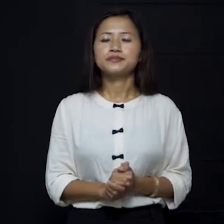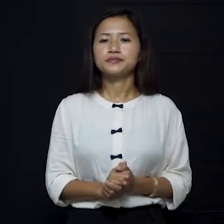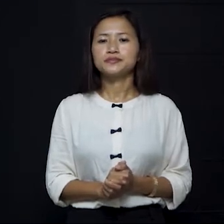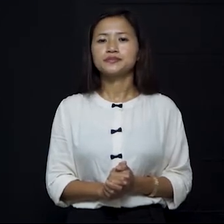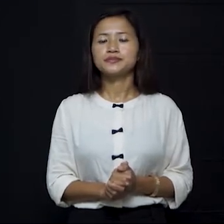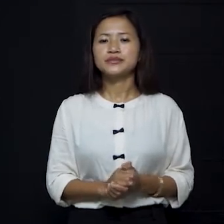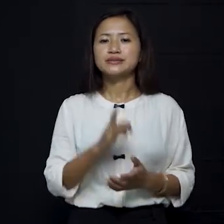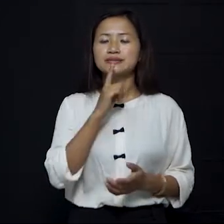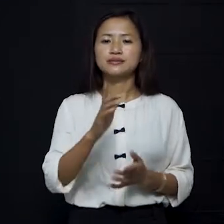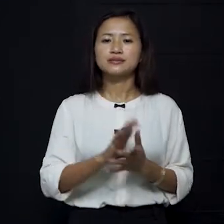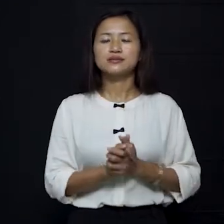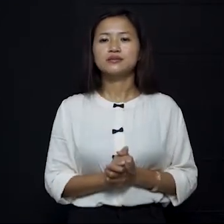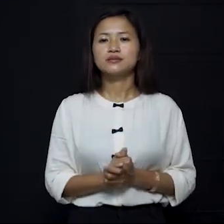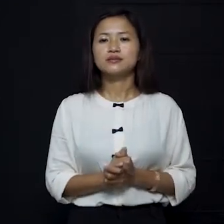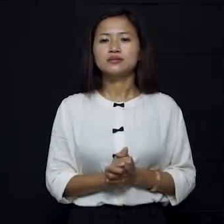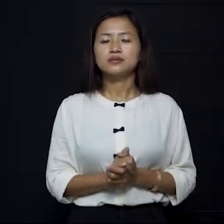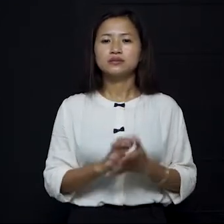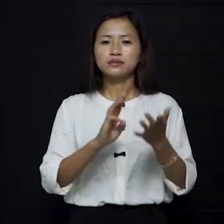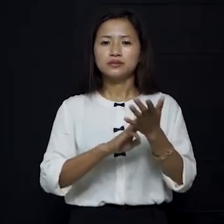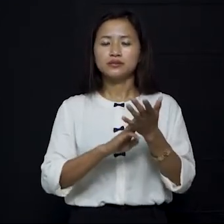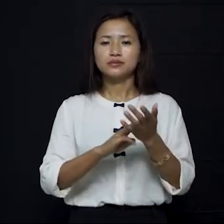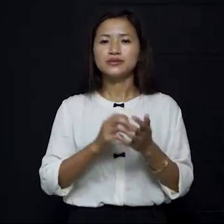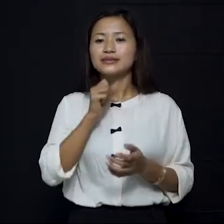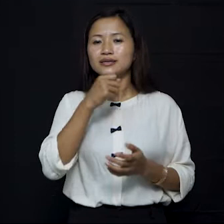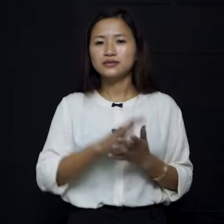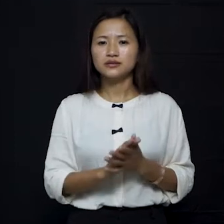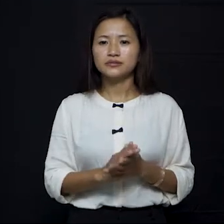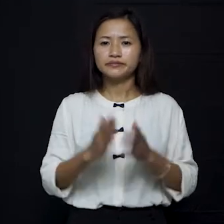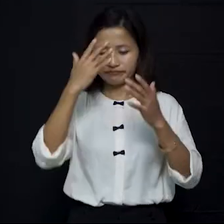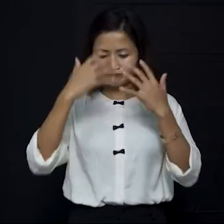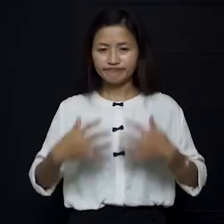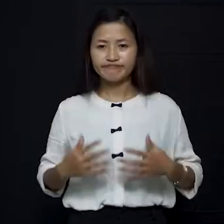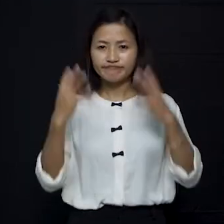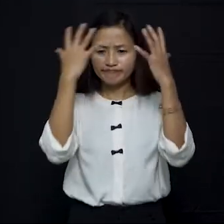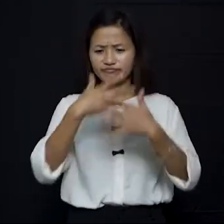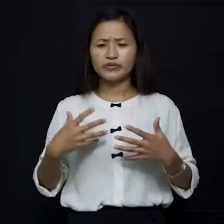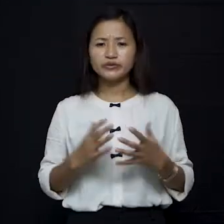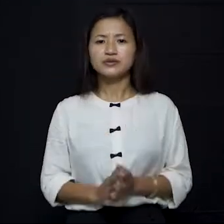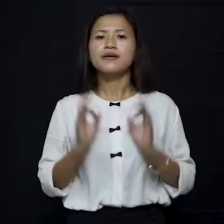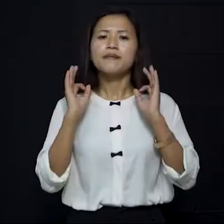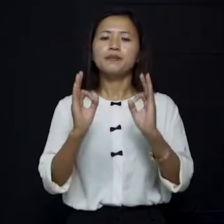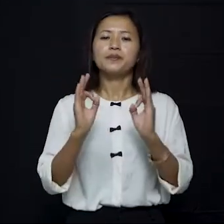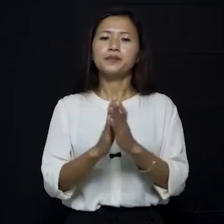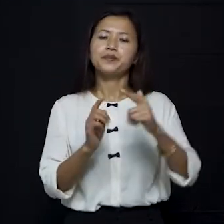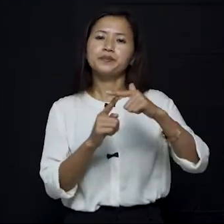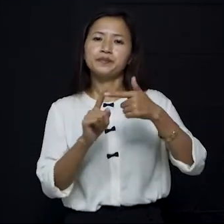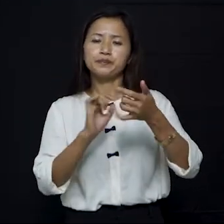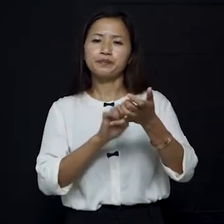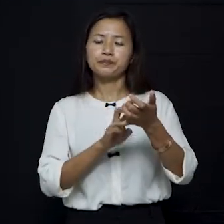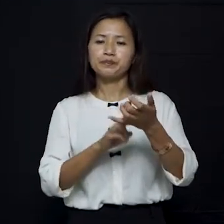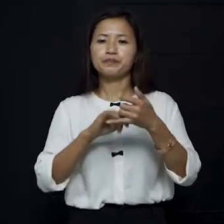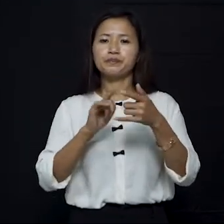And as I've said, Mr. H is the perfect man, right? In present perfect tense, we use has and have, and